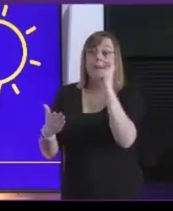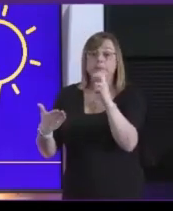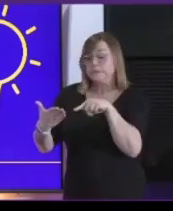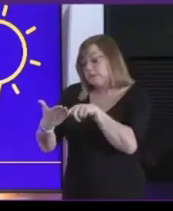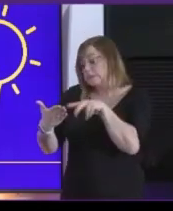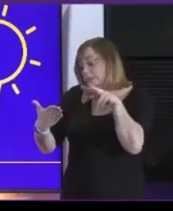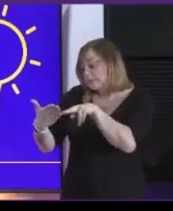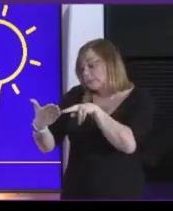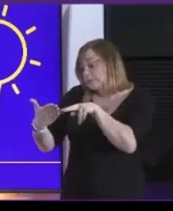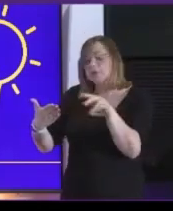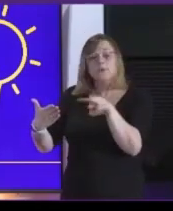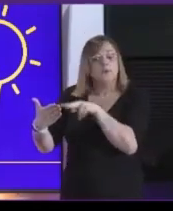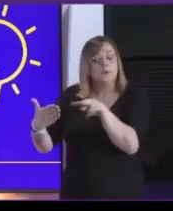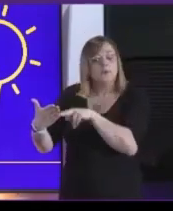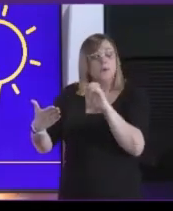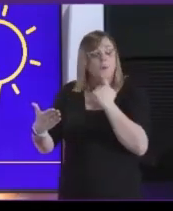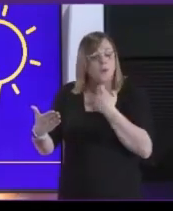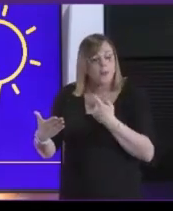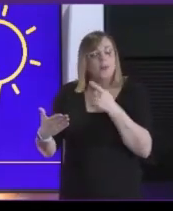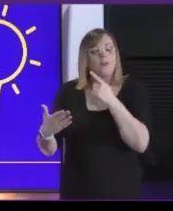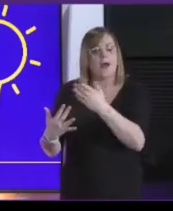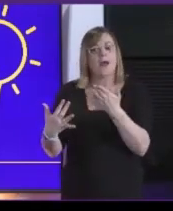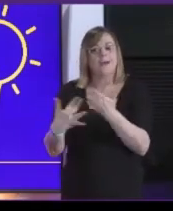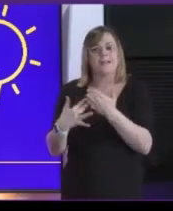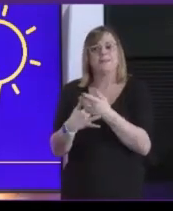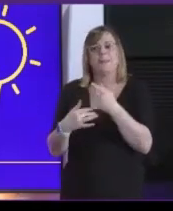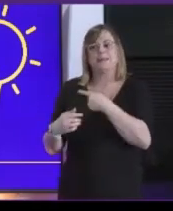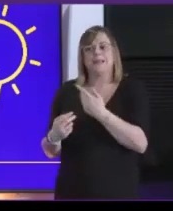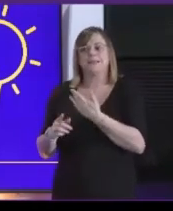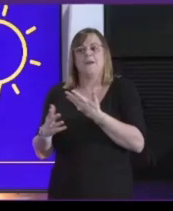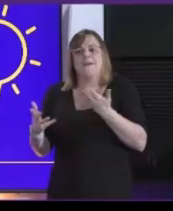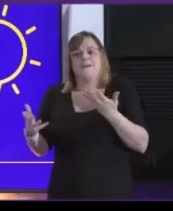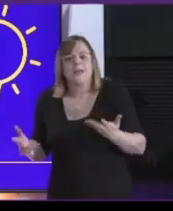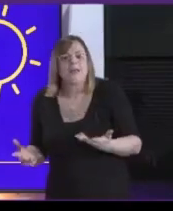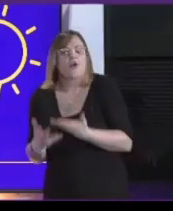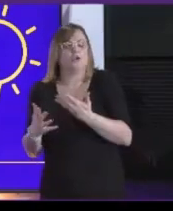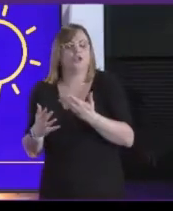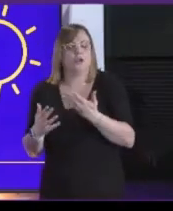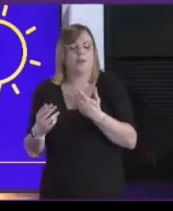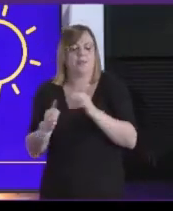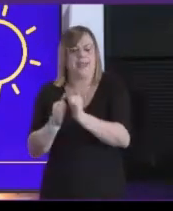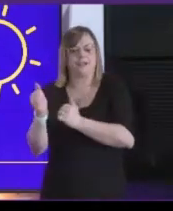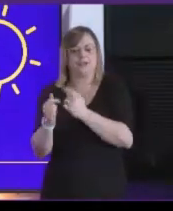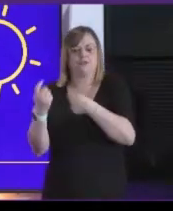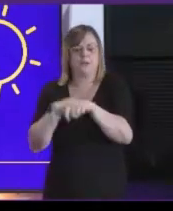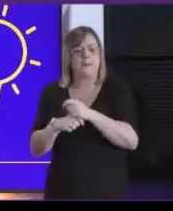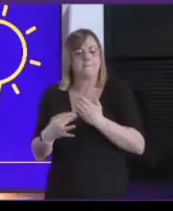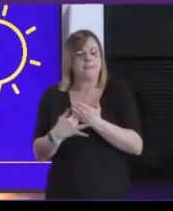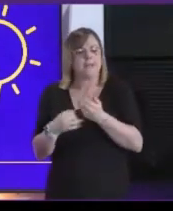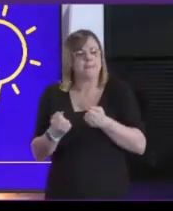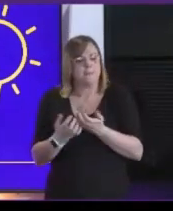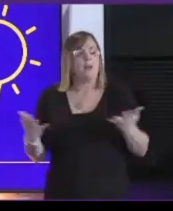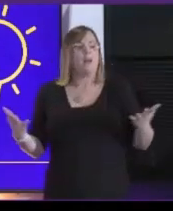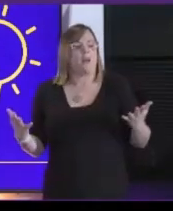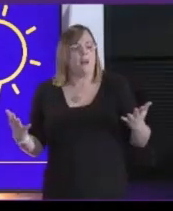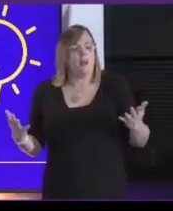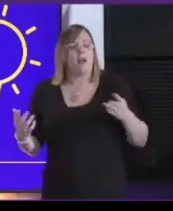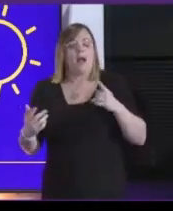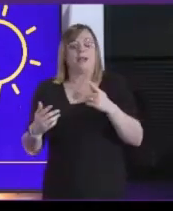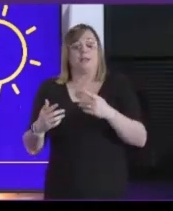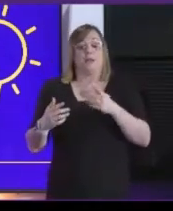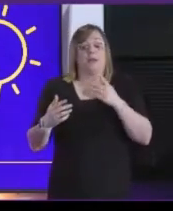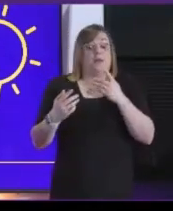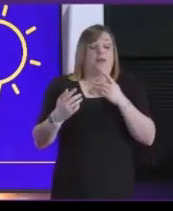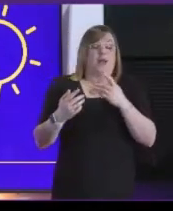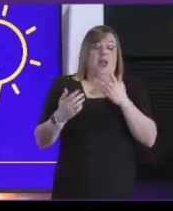idea of accessibility, that is what I think is pushing industry forward. And really, if you think about it as maximizing the foreseeable use and provide more